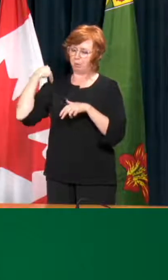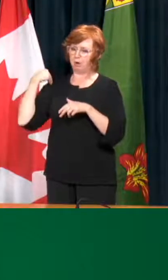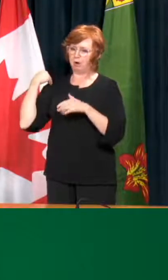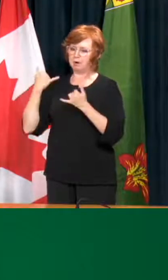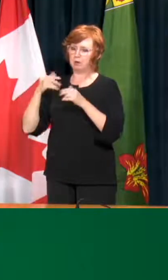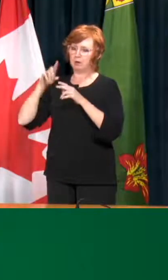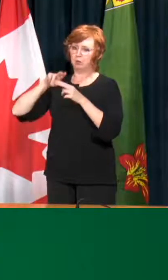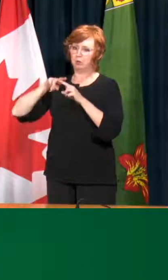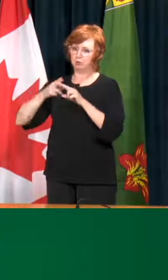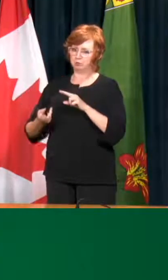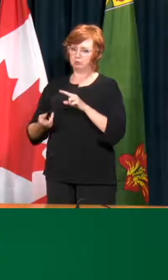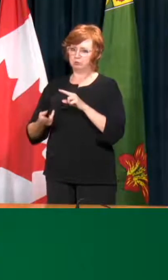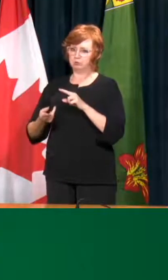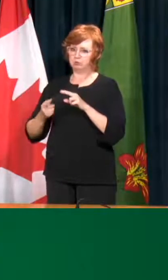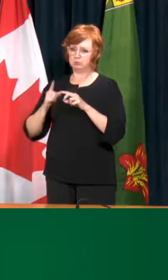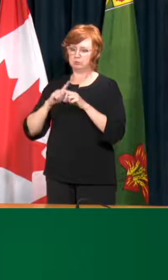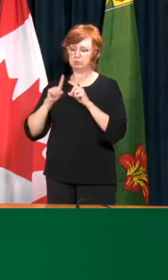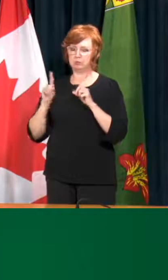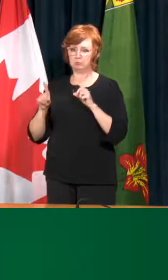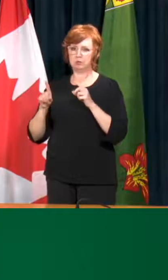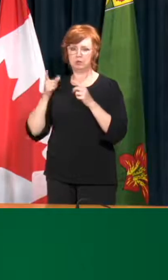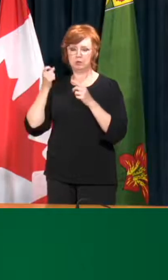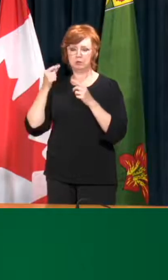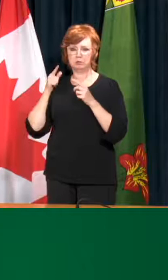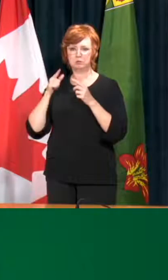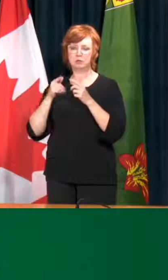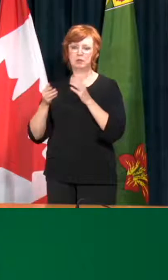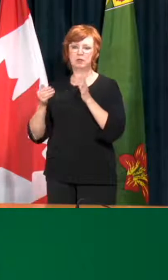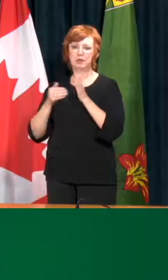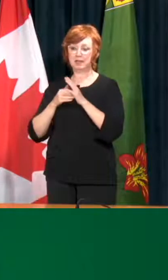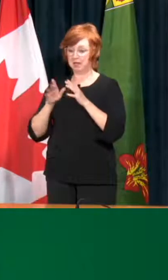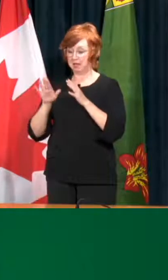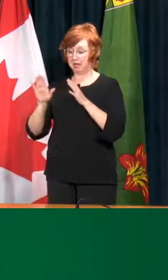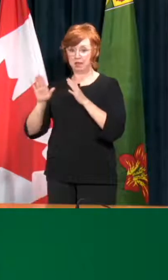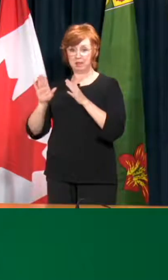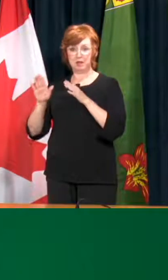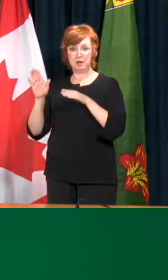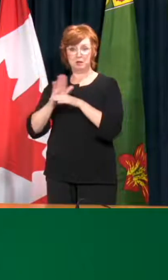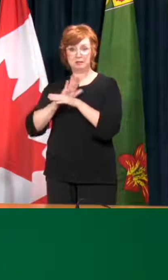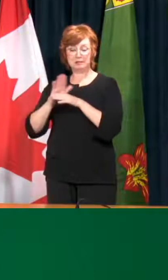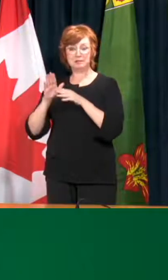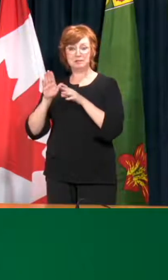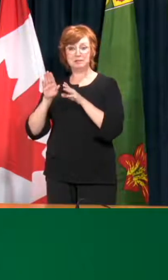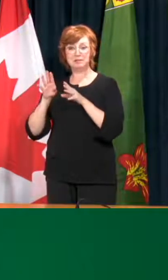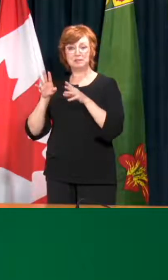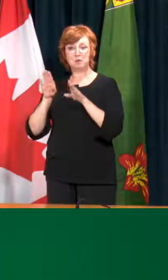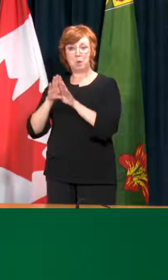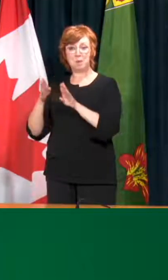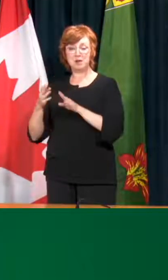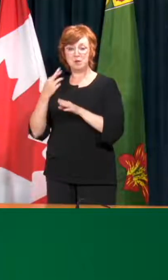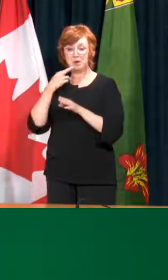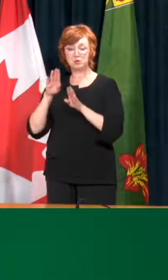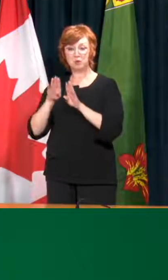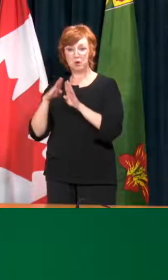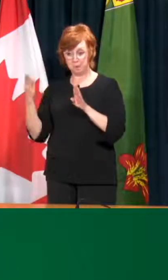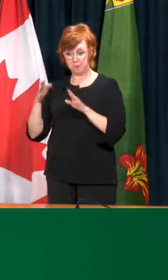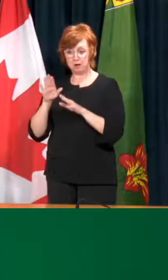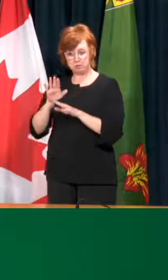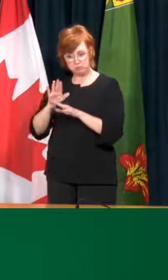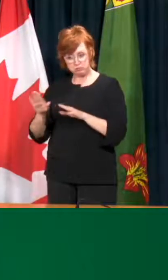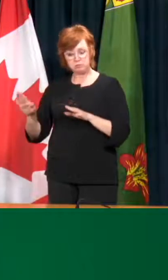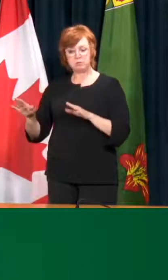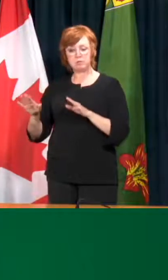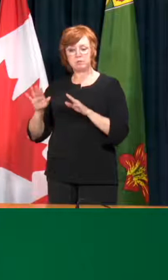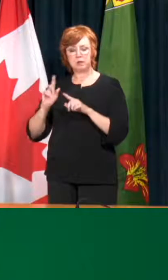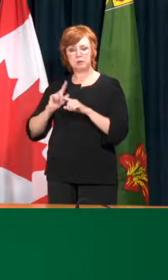in transmission as they've opened up their economies, and they are applying restrictions at a more local level, either